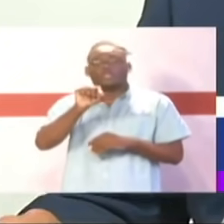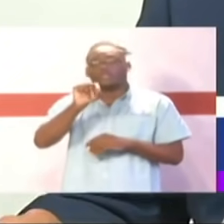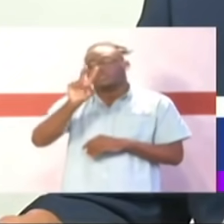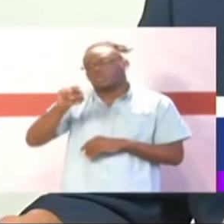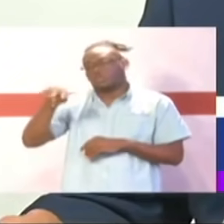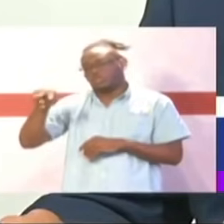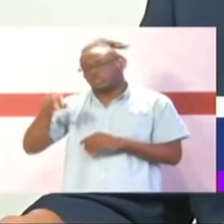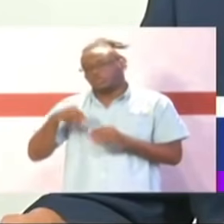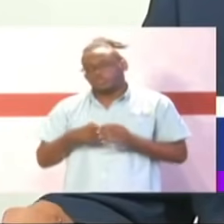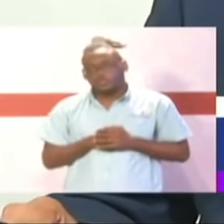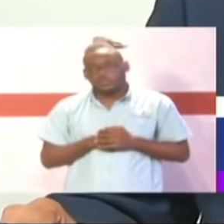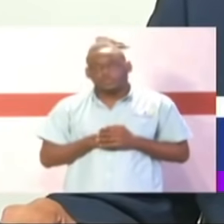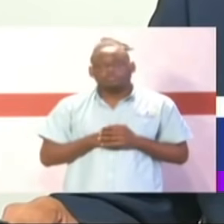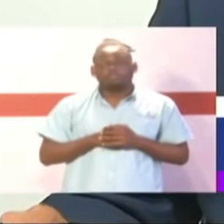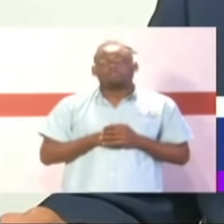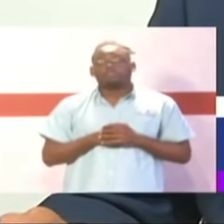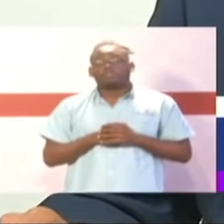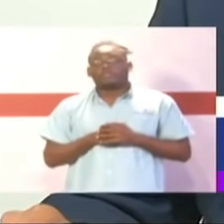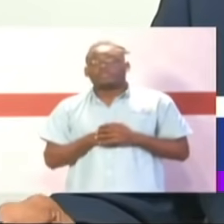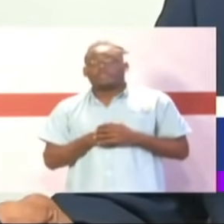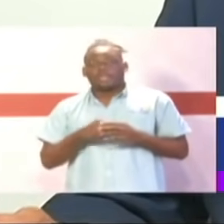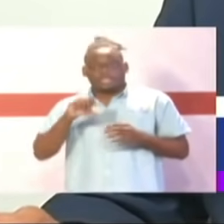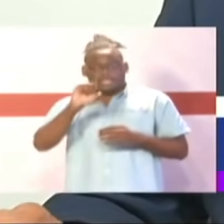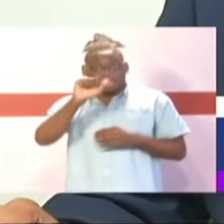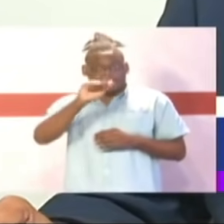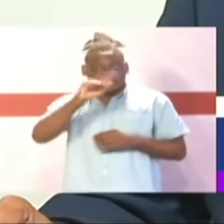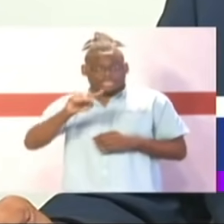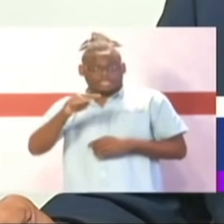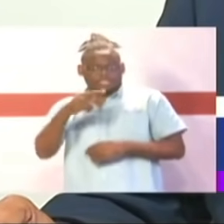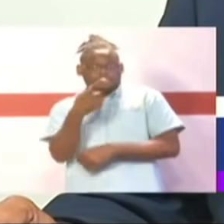remaining AstraZeneca stock November